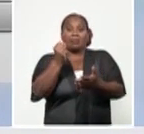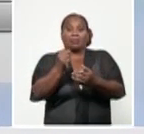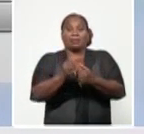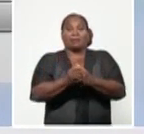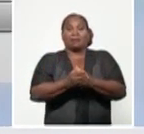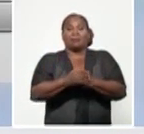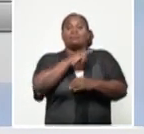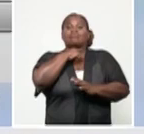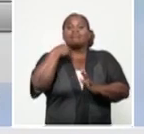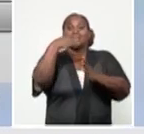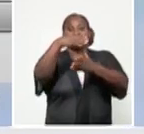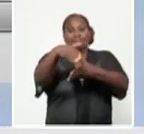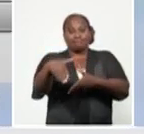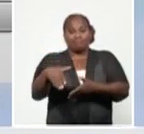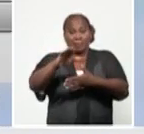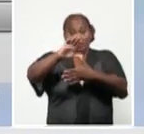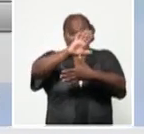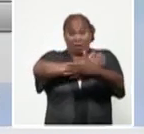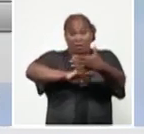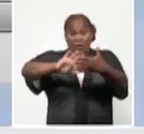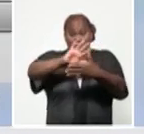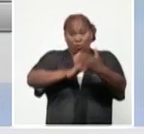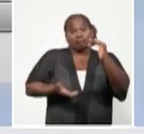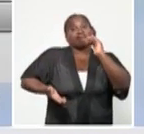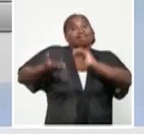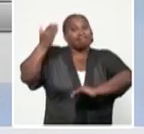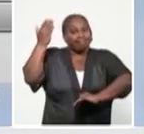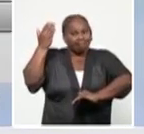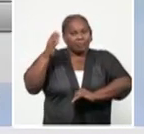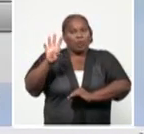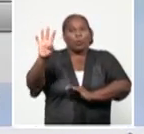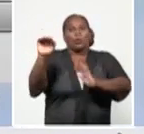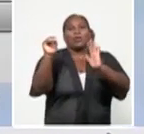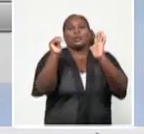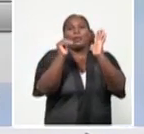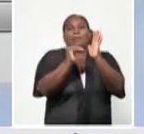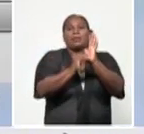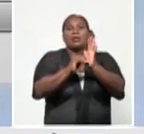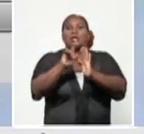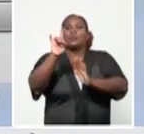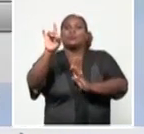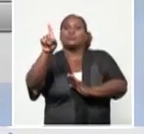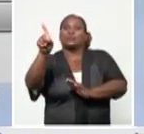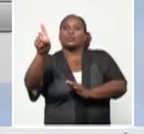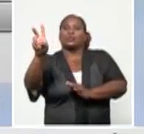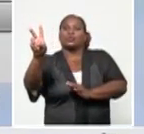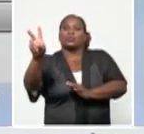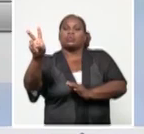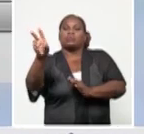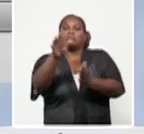10,313,590 confirmed cases. A high number of deaths were also reported,